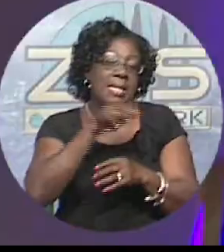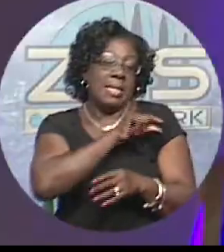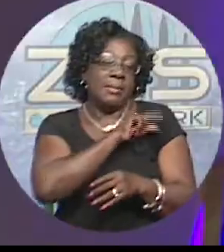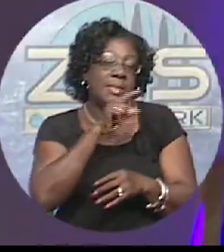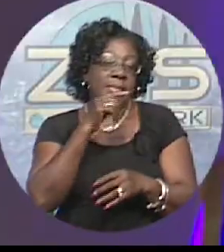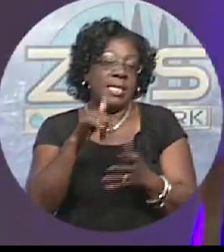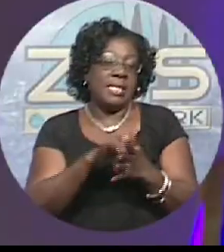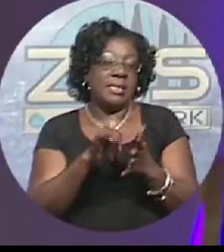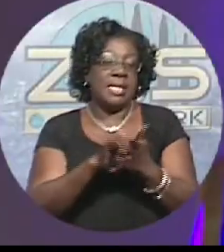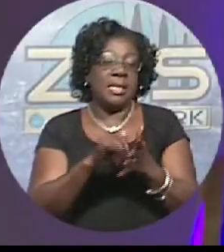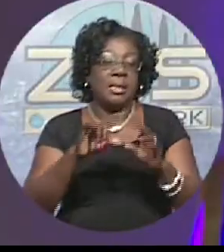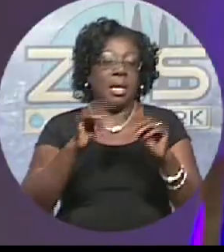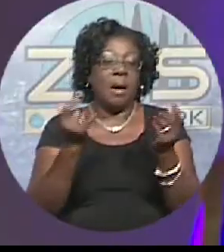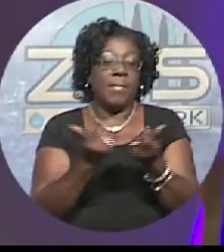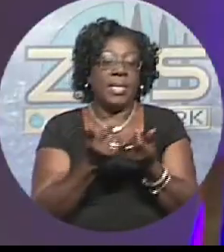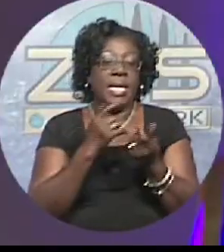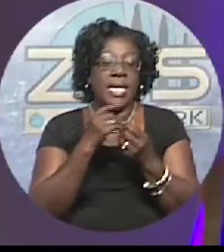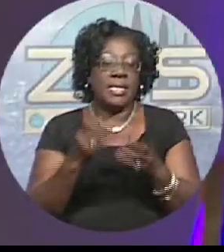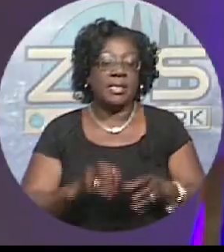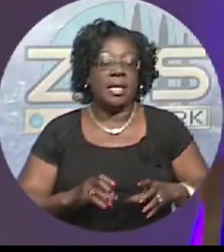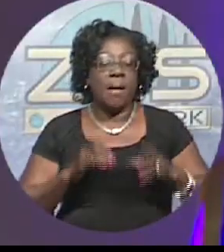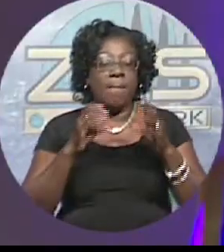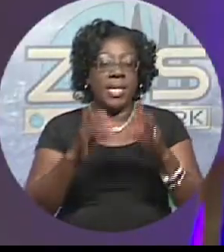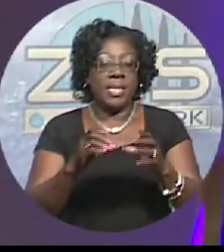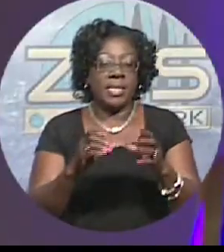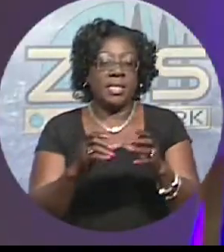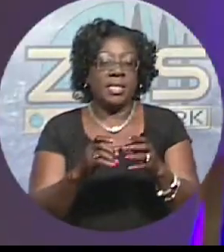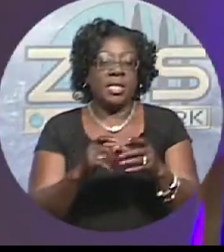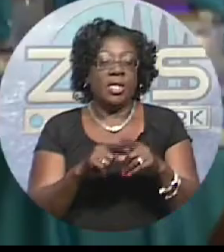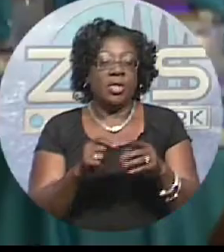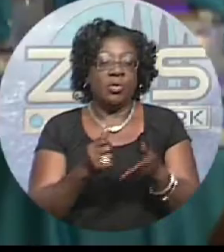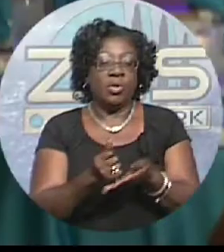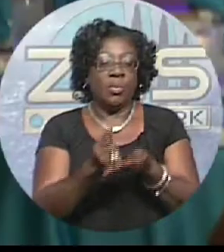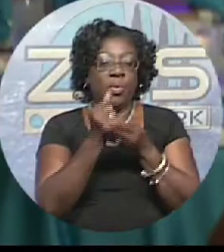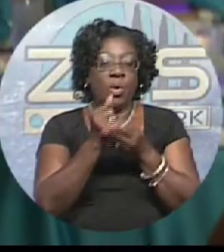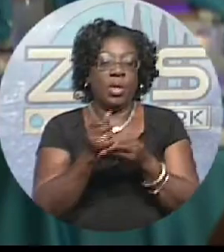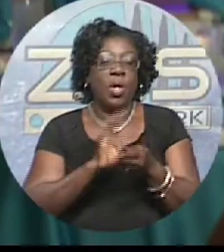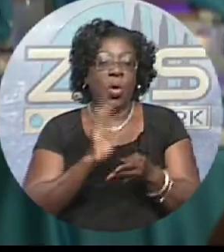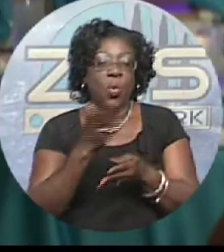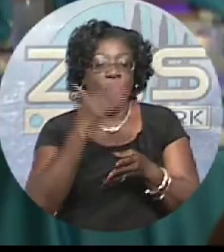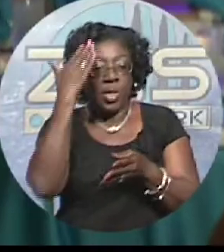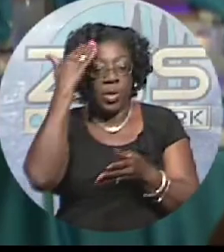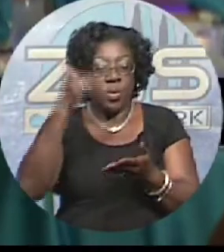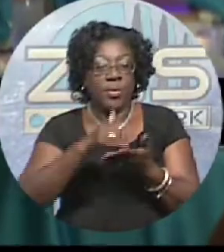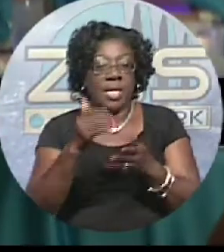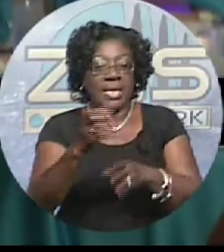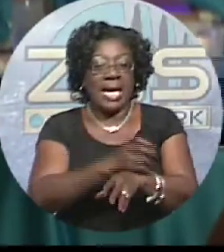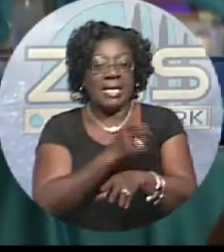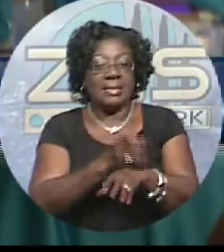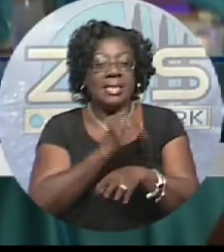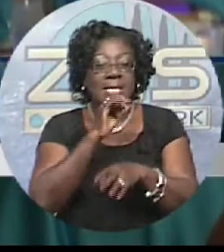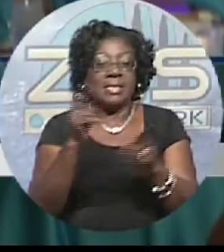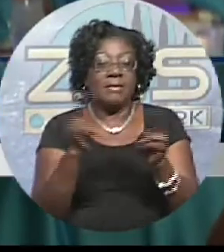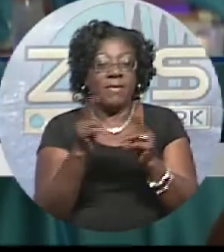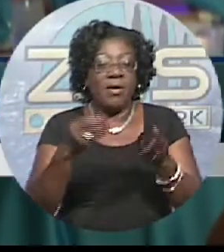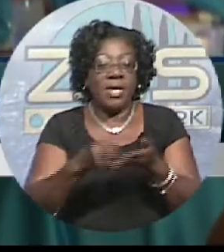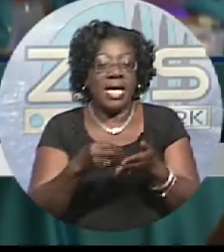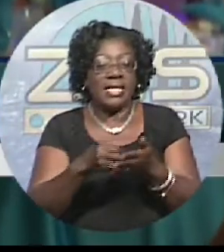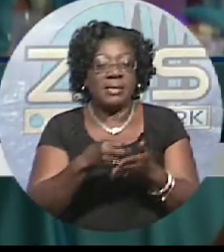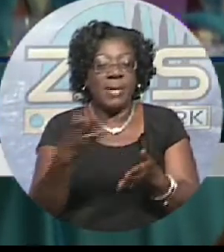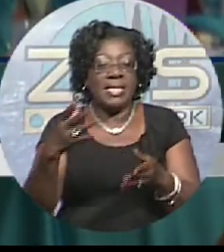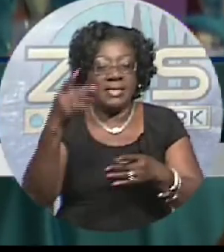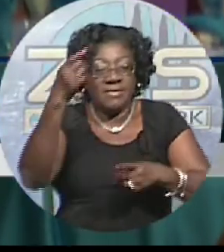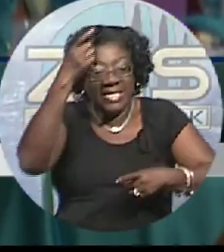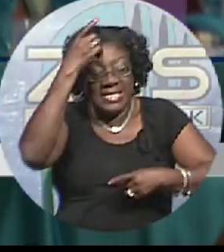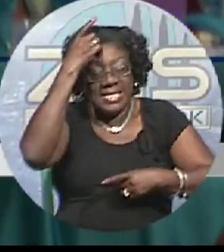committed to the cause because it's aware of how costly the disease can be. And we know that cancer is a very expensive disease to